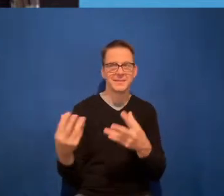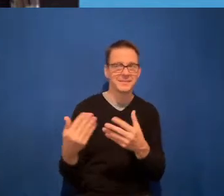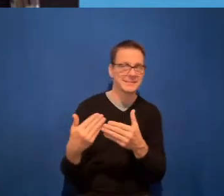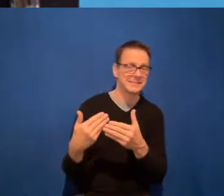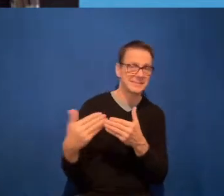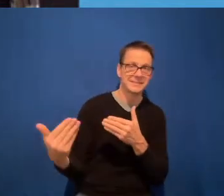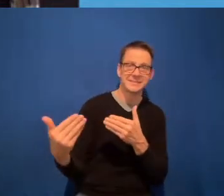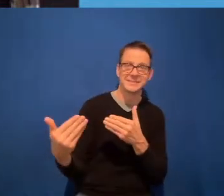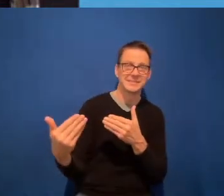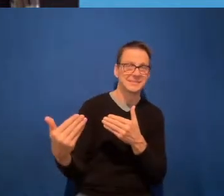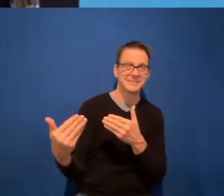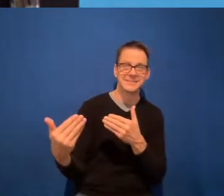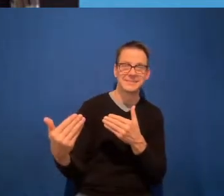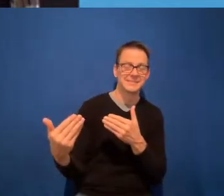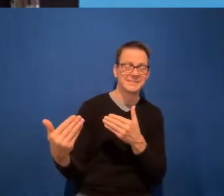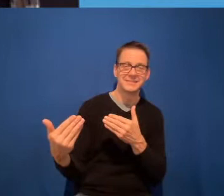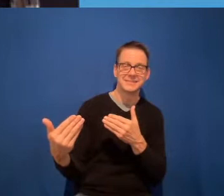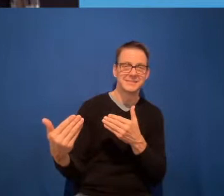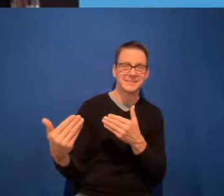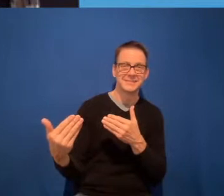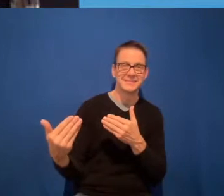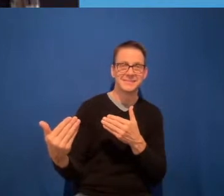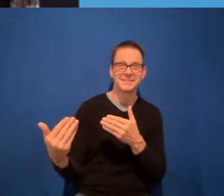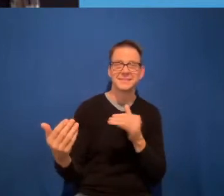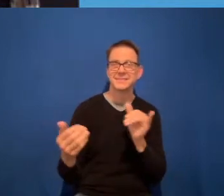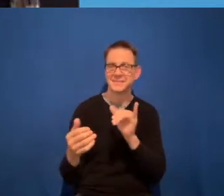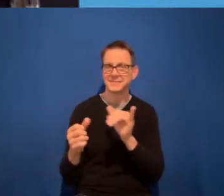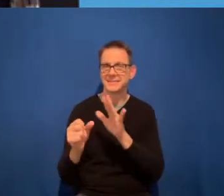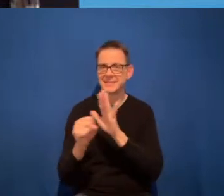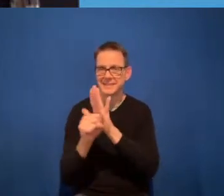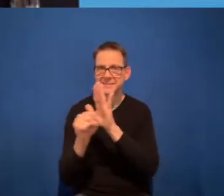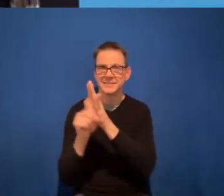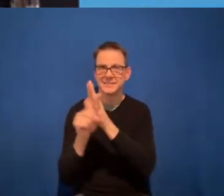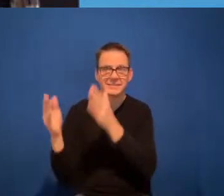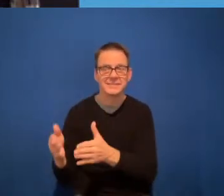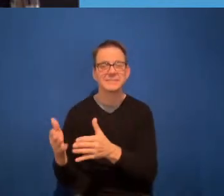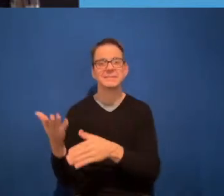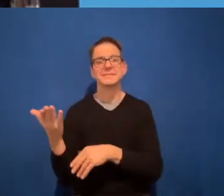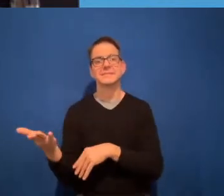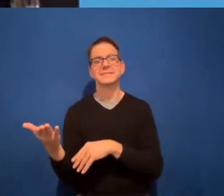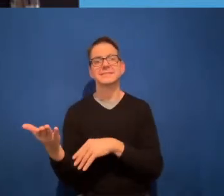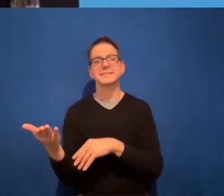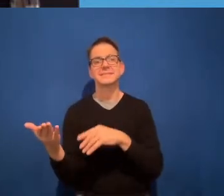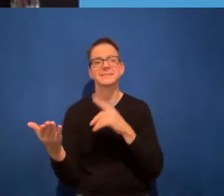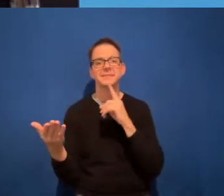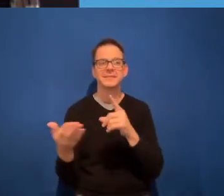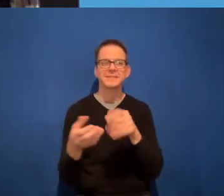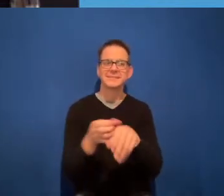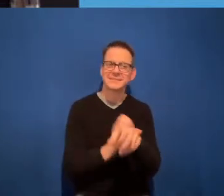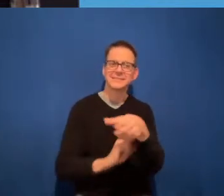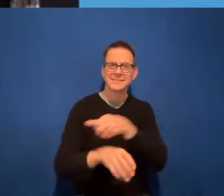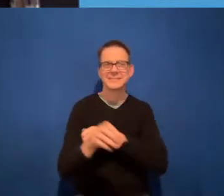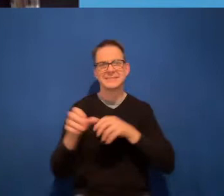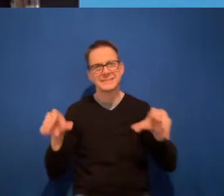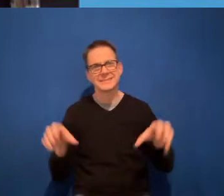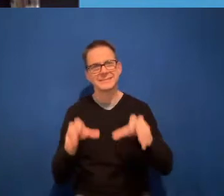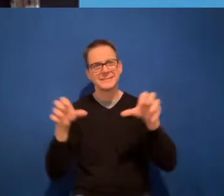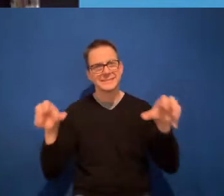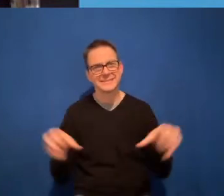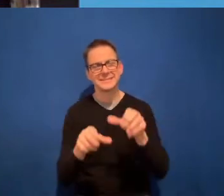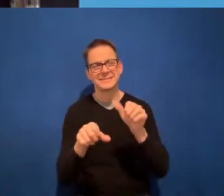So as an advocate, as someone who has been working so hard in this province for so